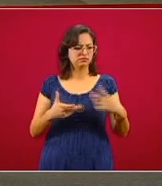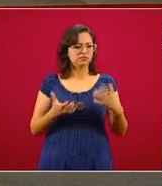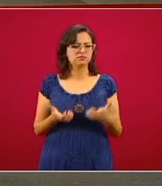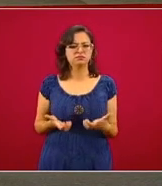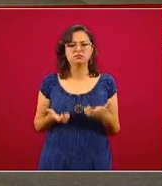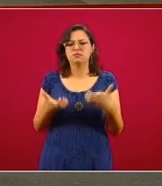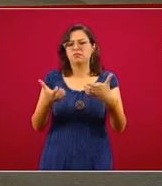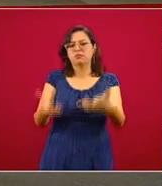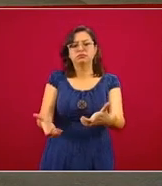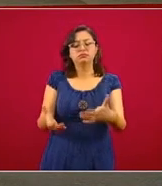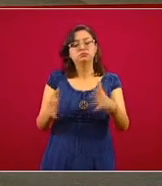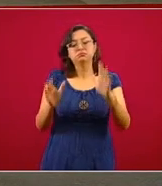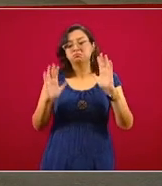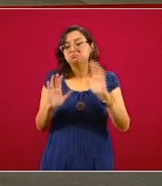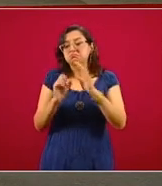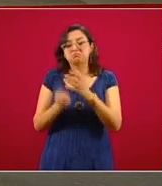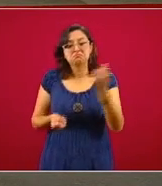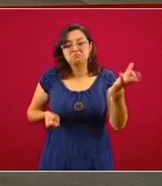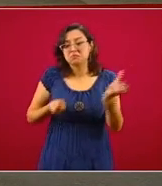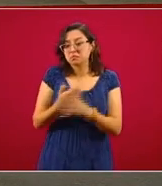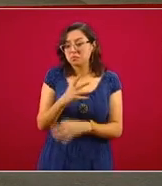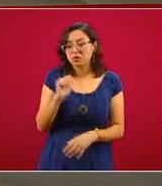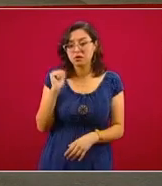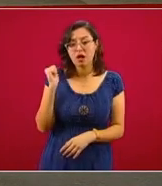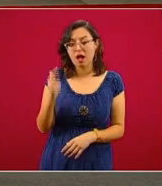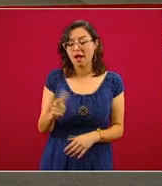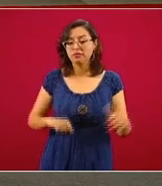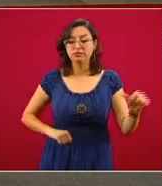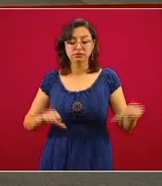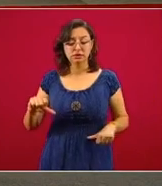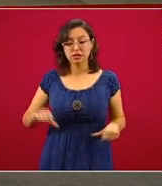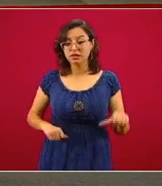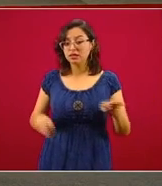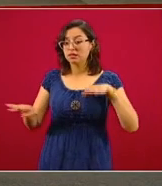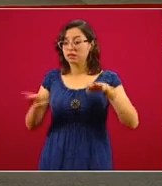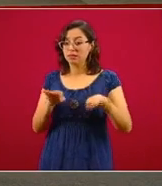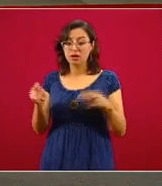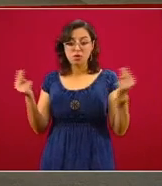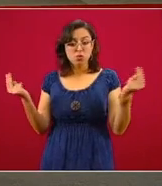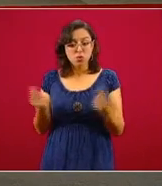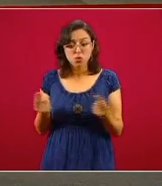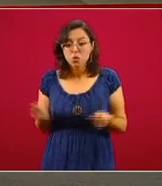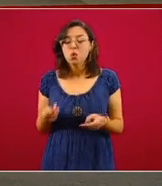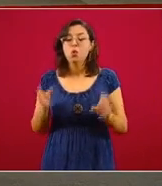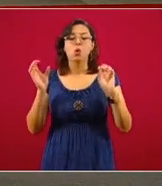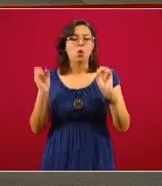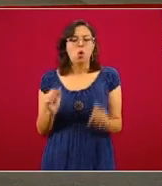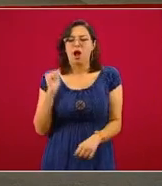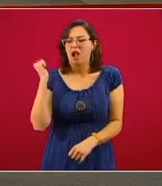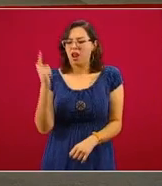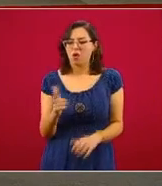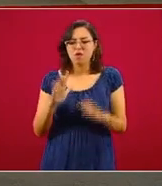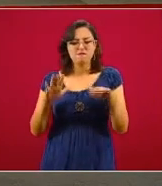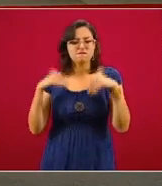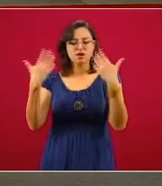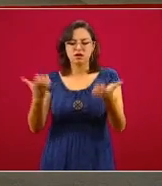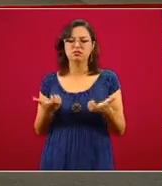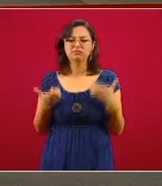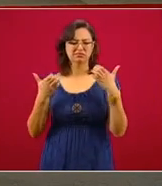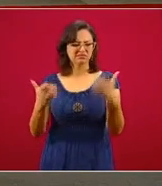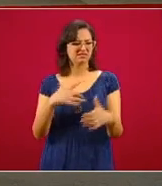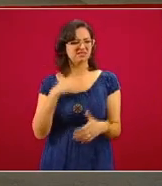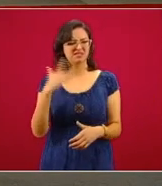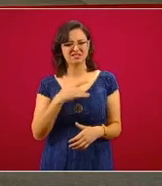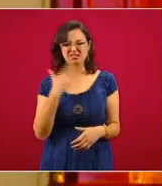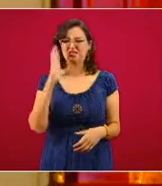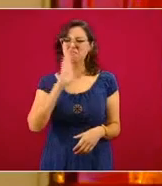public because, well, they went out to do an essential activity or for whatever reason, they're in public and they start to feel